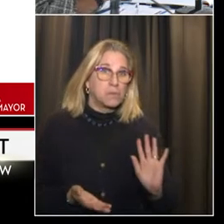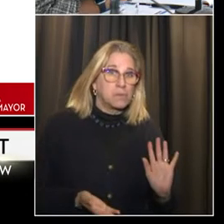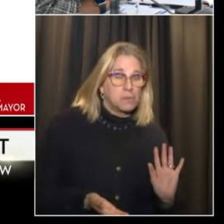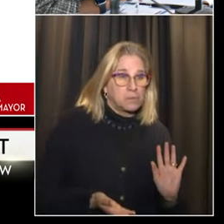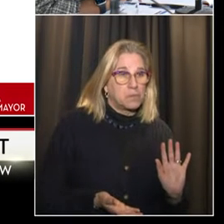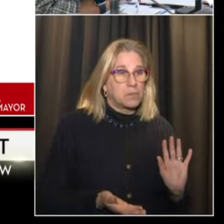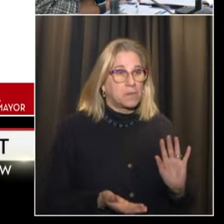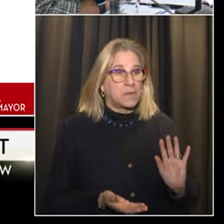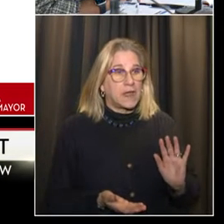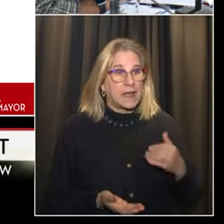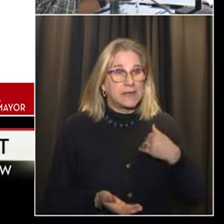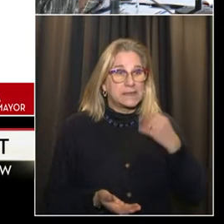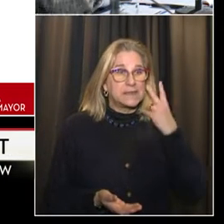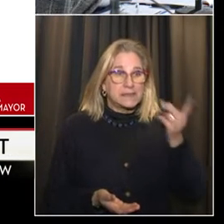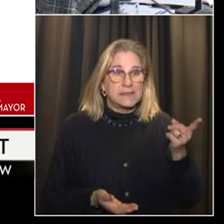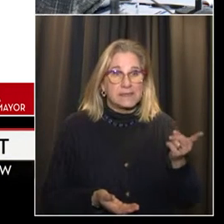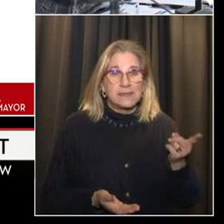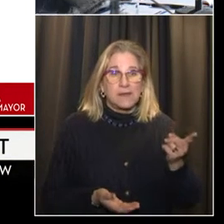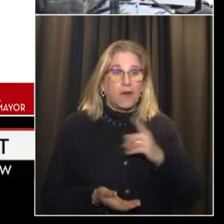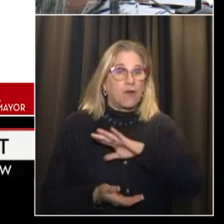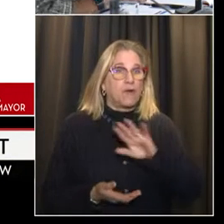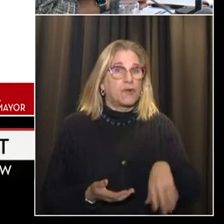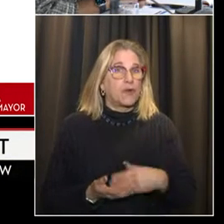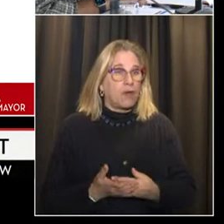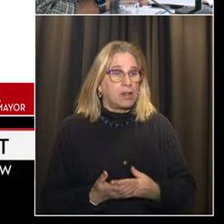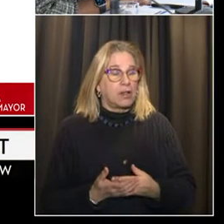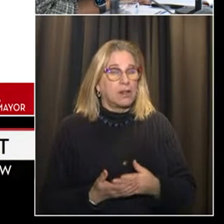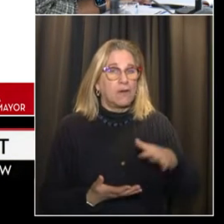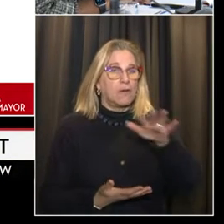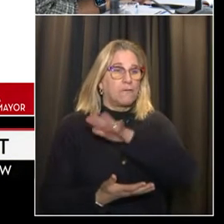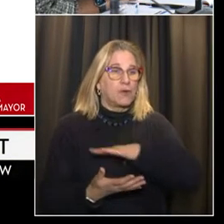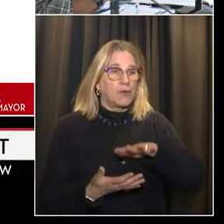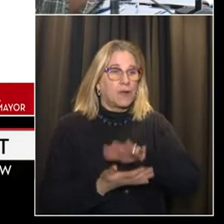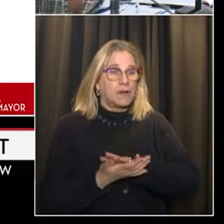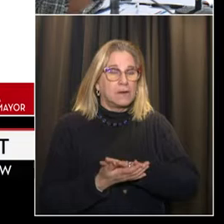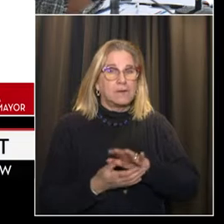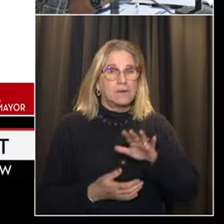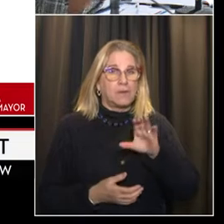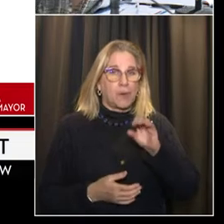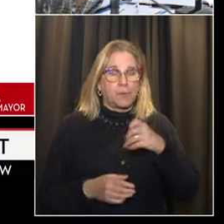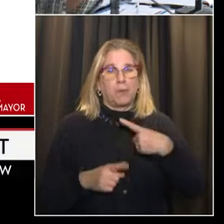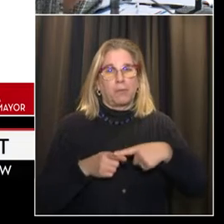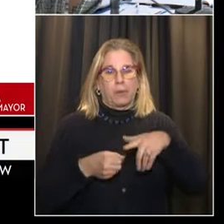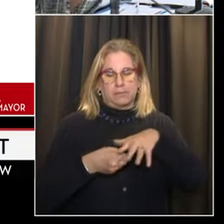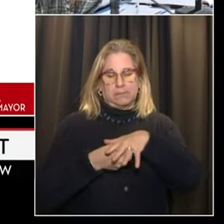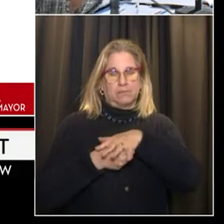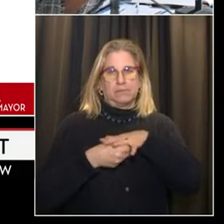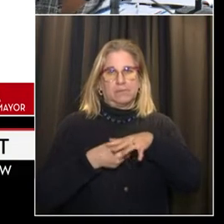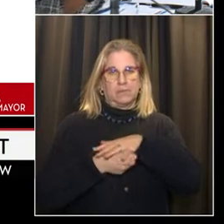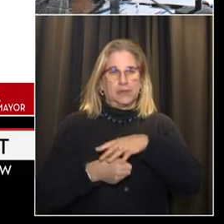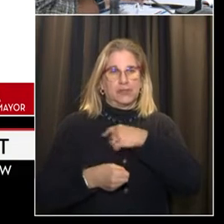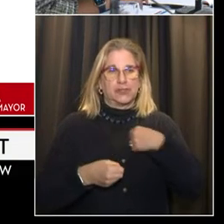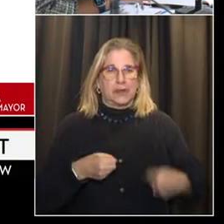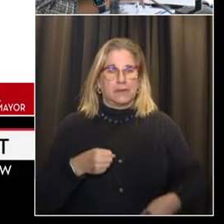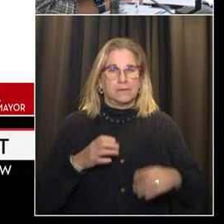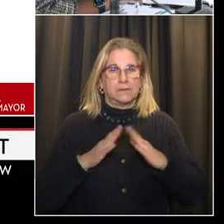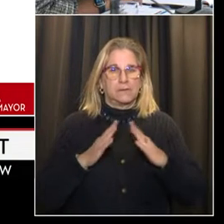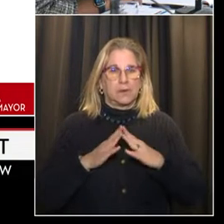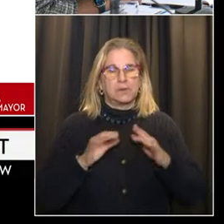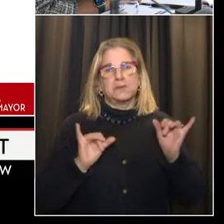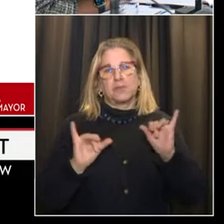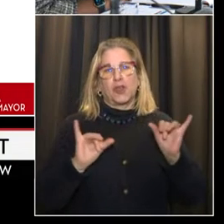here in Chinatown as well, that the reductions on the right-hand side are when you're comparing each of the 30-day periods. And